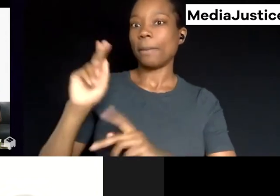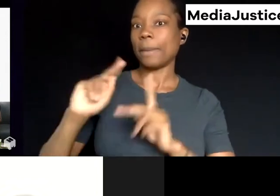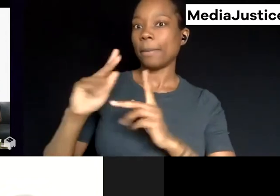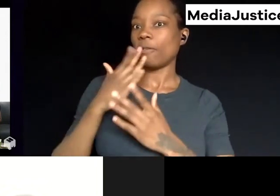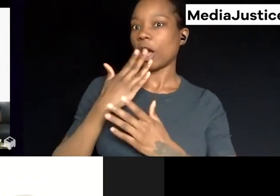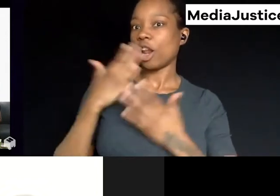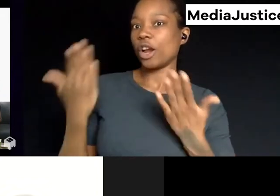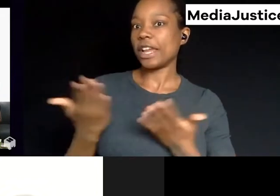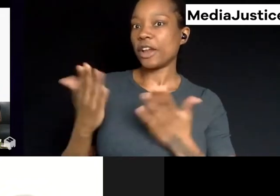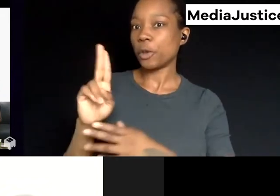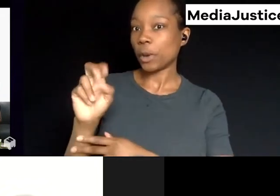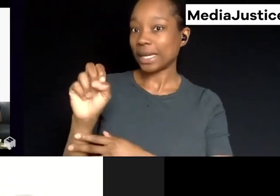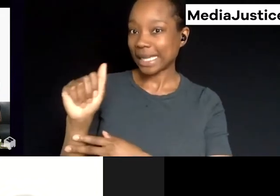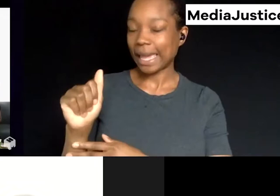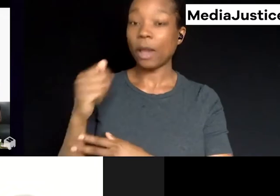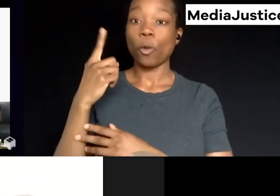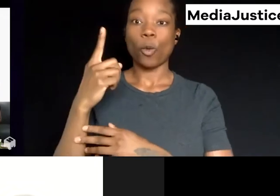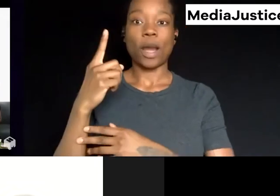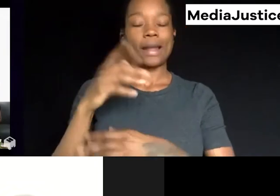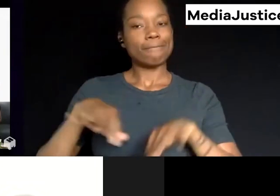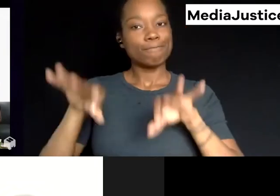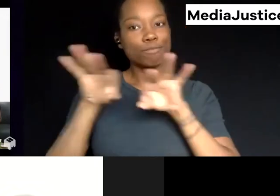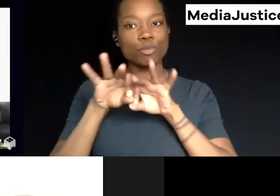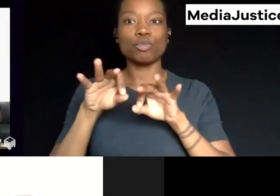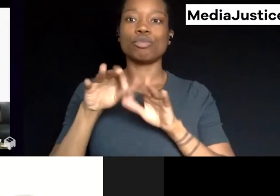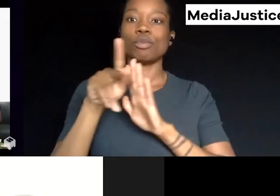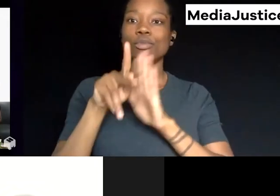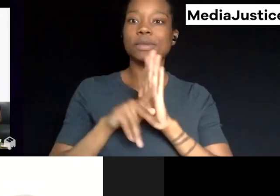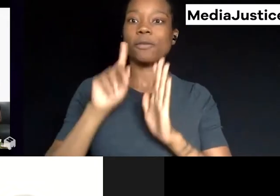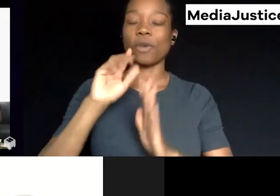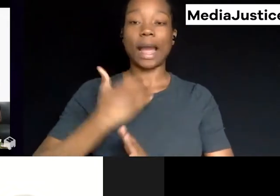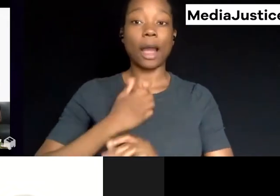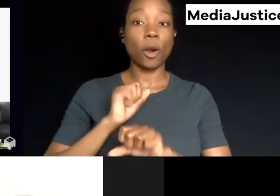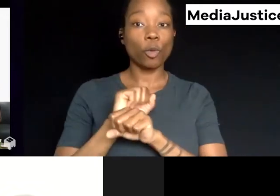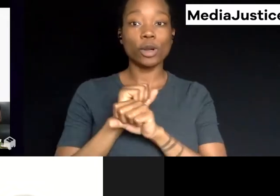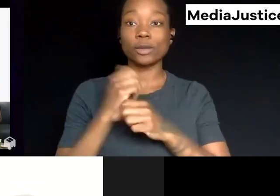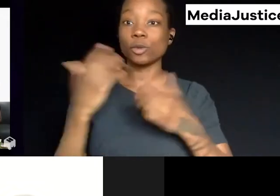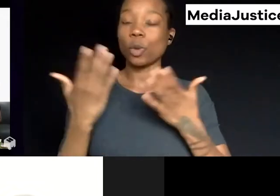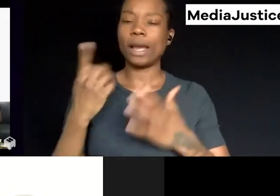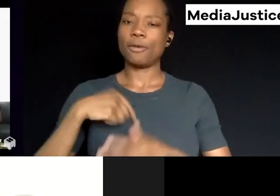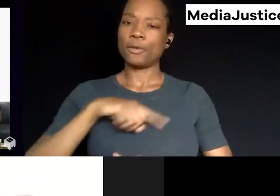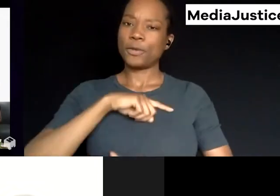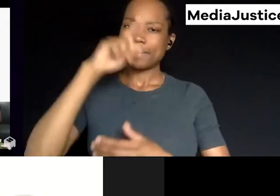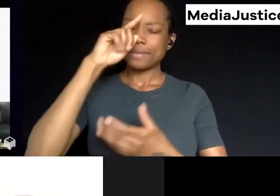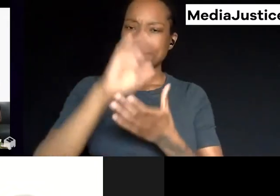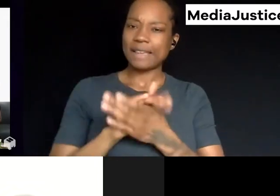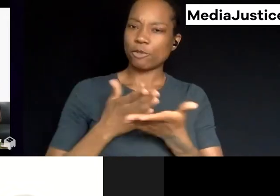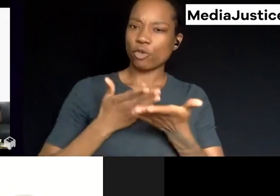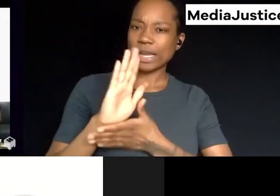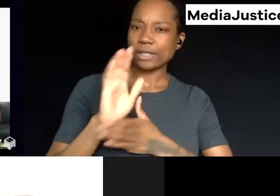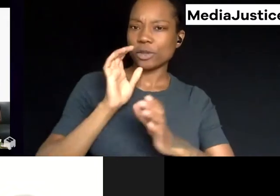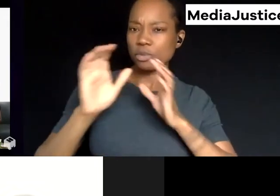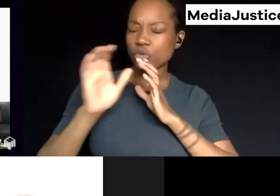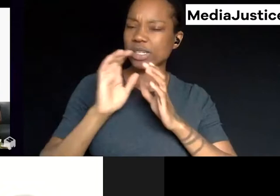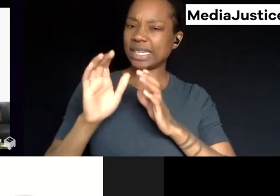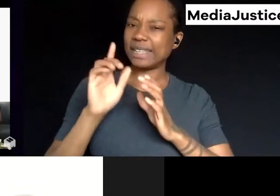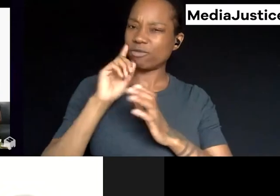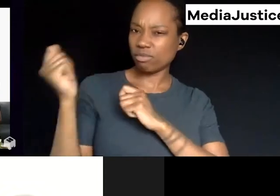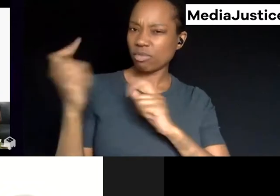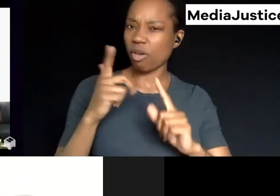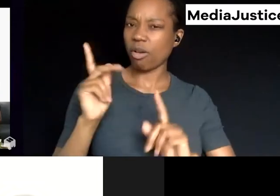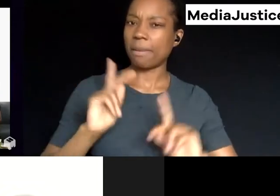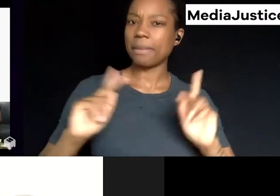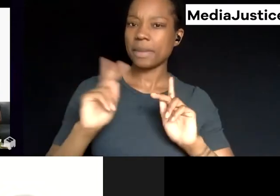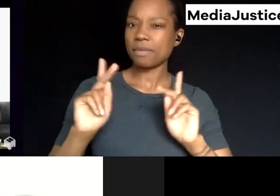core principles that guides our work is the belief that the right to communicate belongs to everyone. We're also the host of a